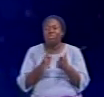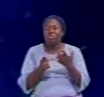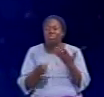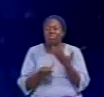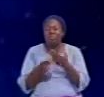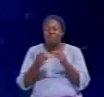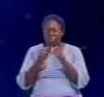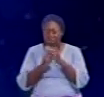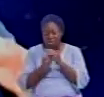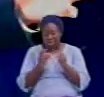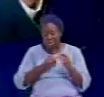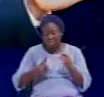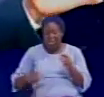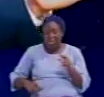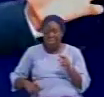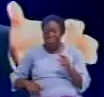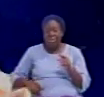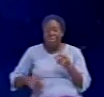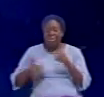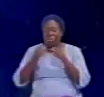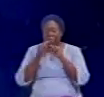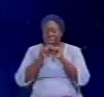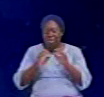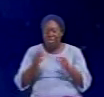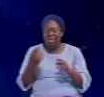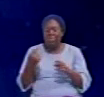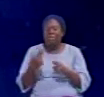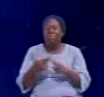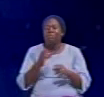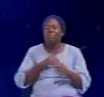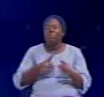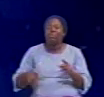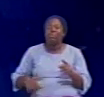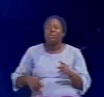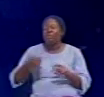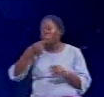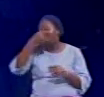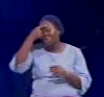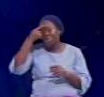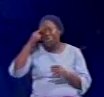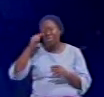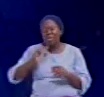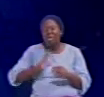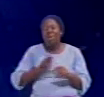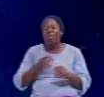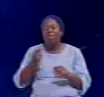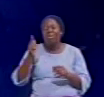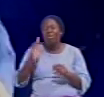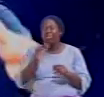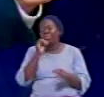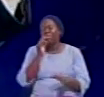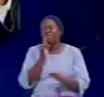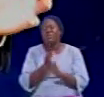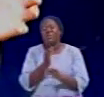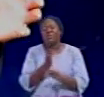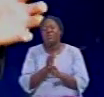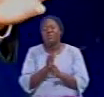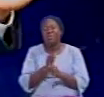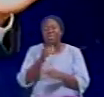the name of the Lord. Just bless the name of the Lord because our God is faithful.